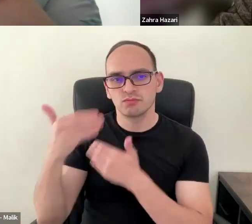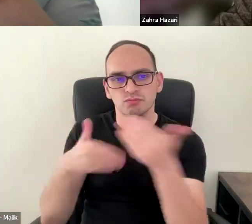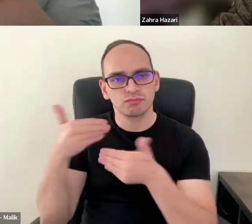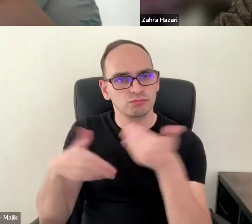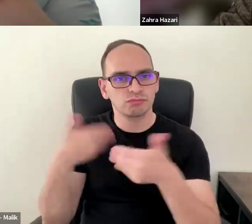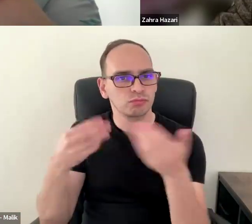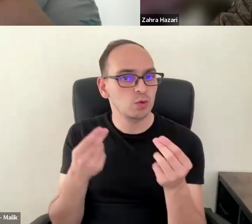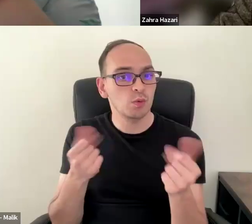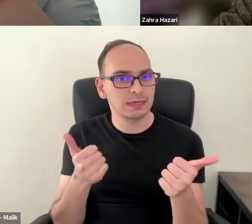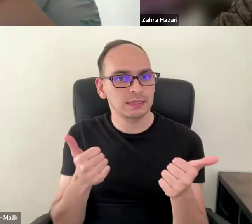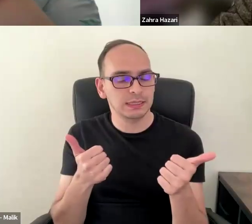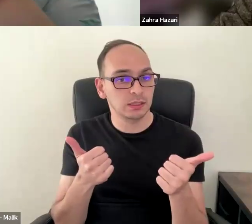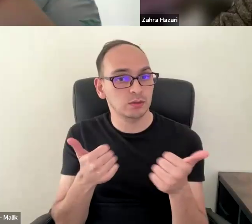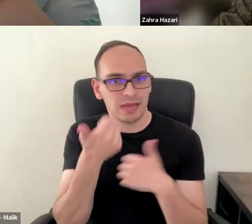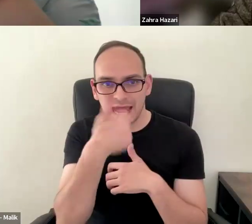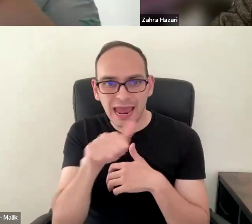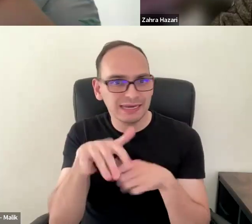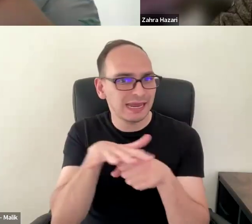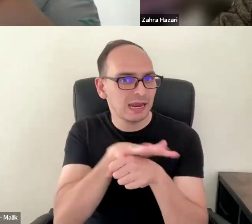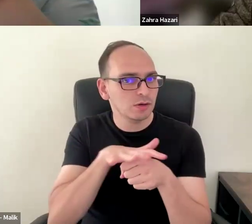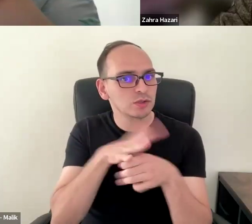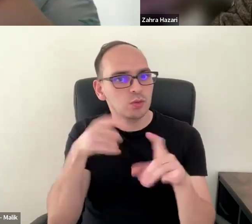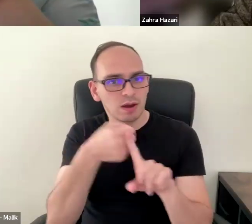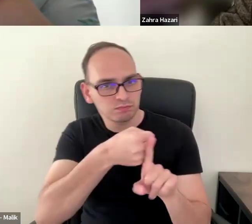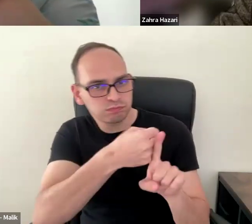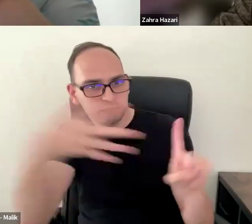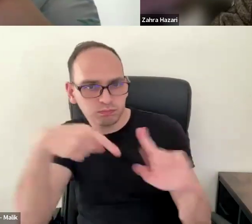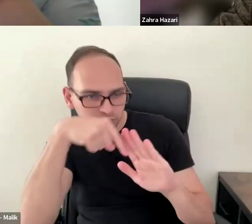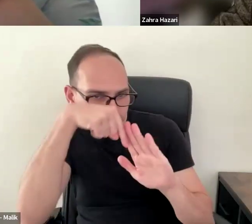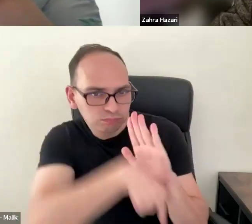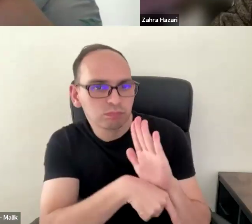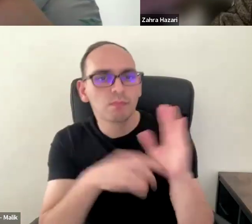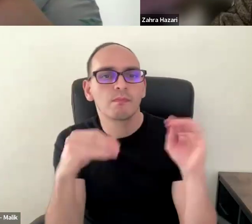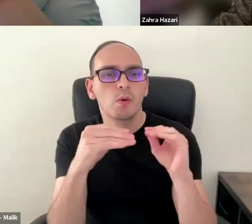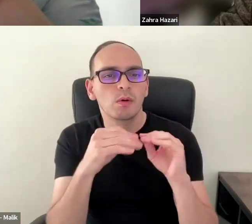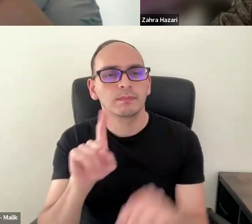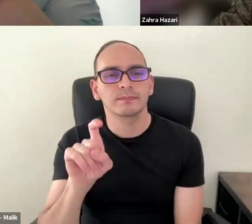rather quickly. Are there areas that you want to delve into deeper?